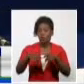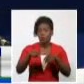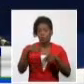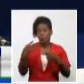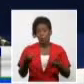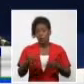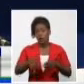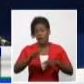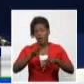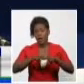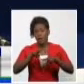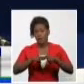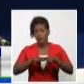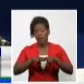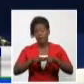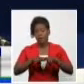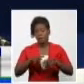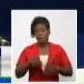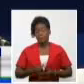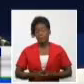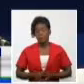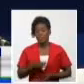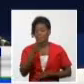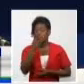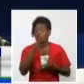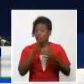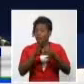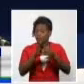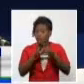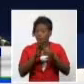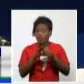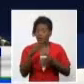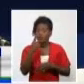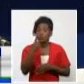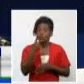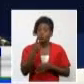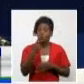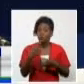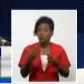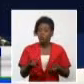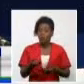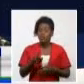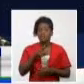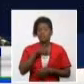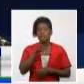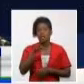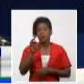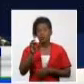condition, 7 less than yesterday.